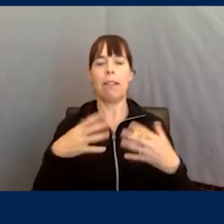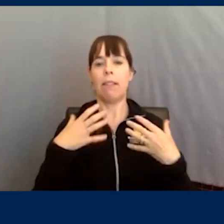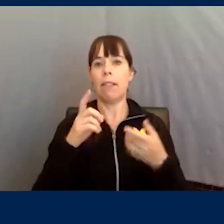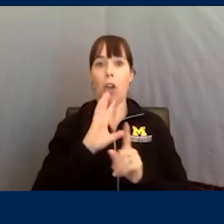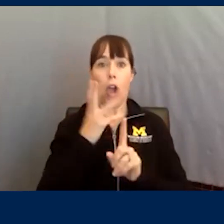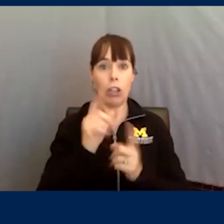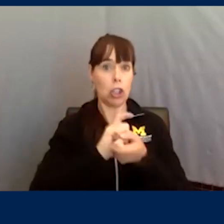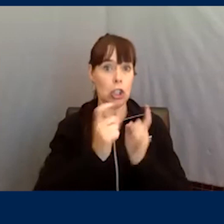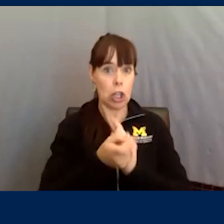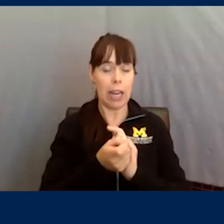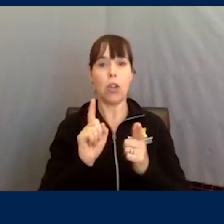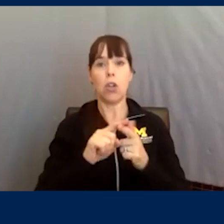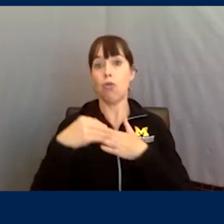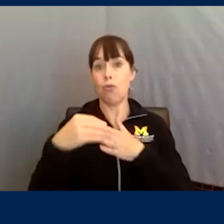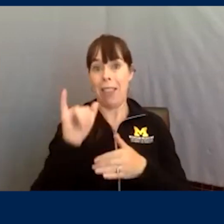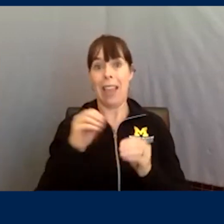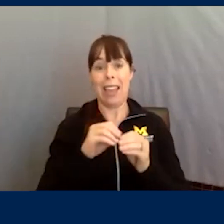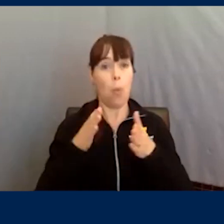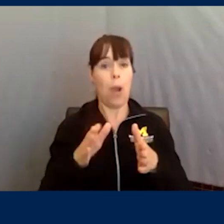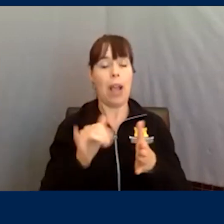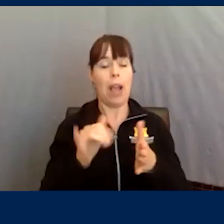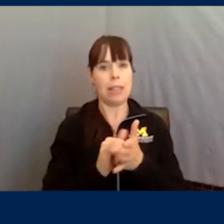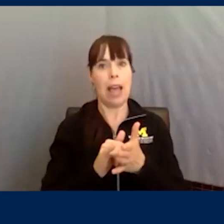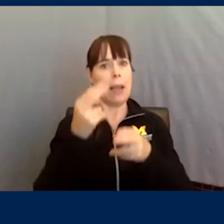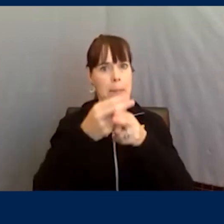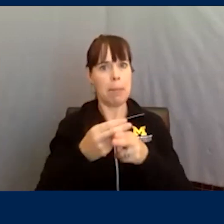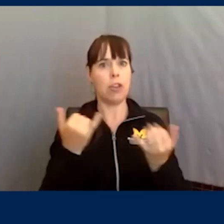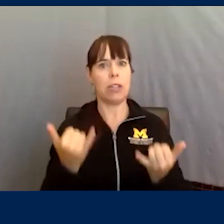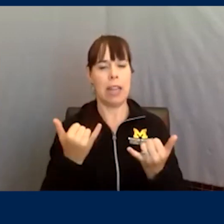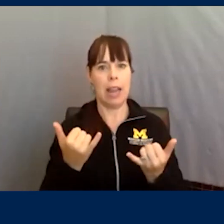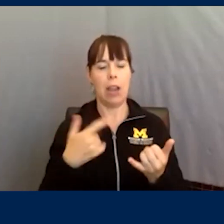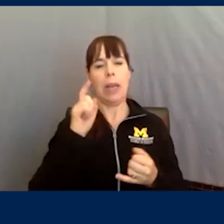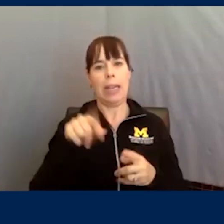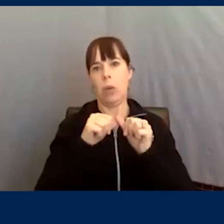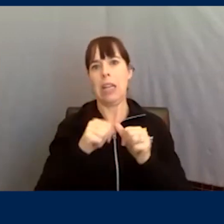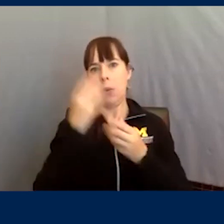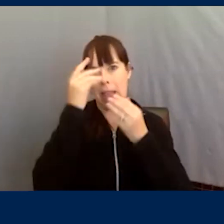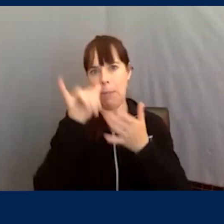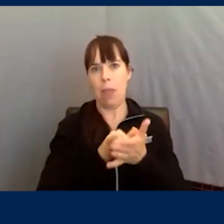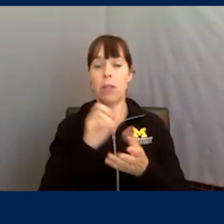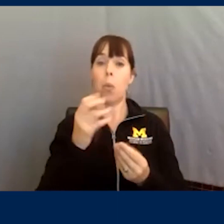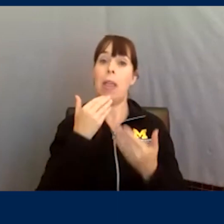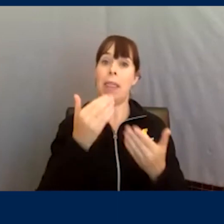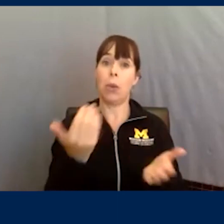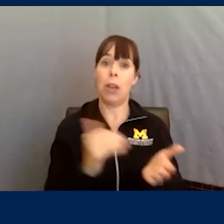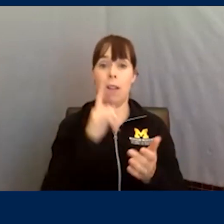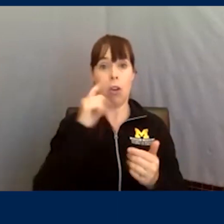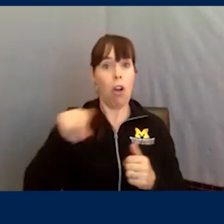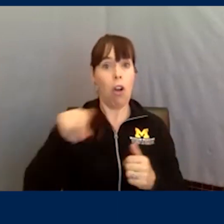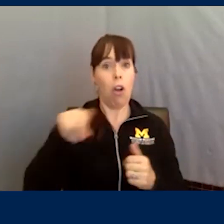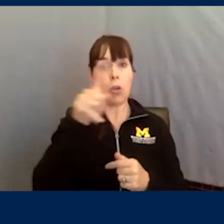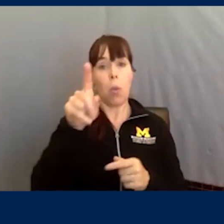and to direct that in the ways that have been mentioned today and we need to continue thinking about. So thank you again for all your